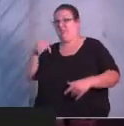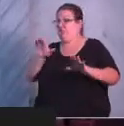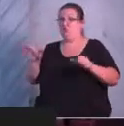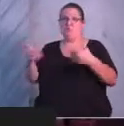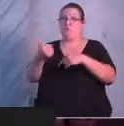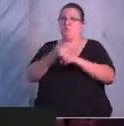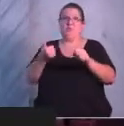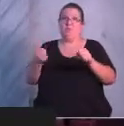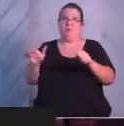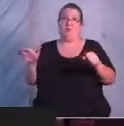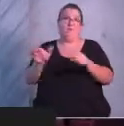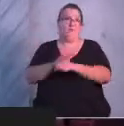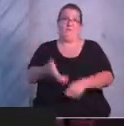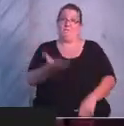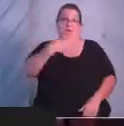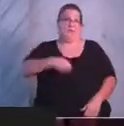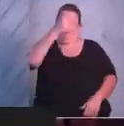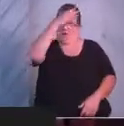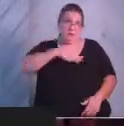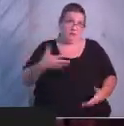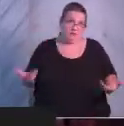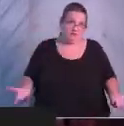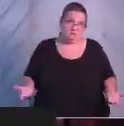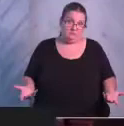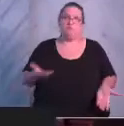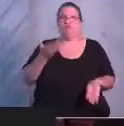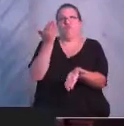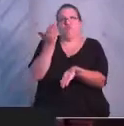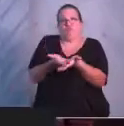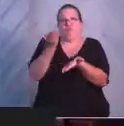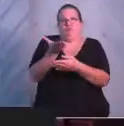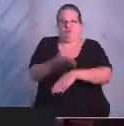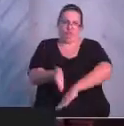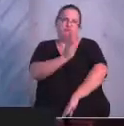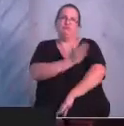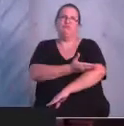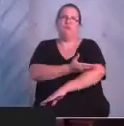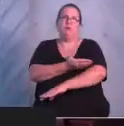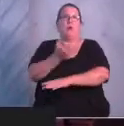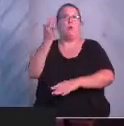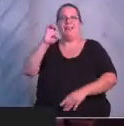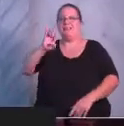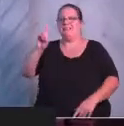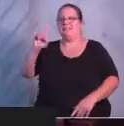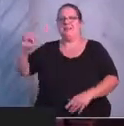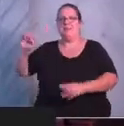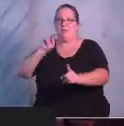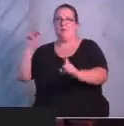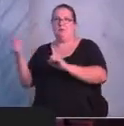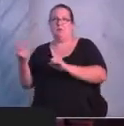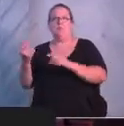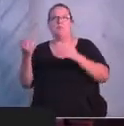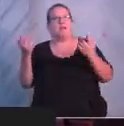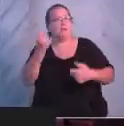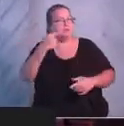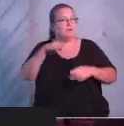full of 5 white men. I think that's a testament to the advances that have been made from the EDII perspective. However, as a business